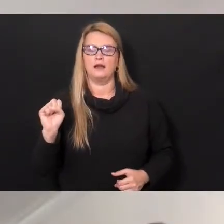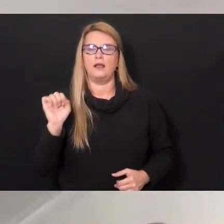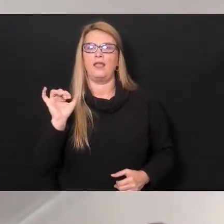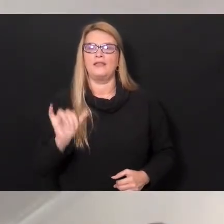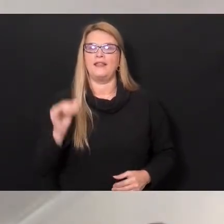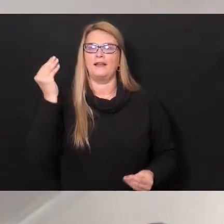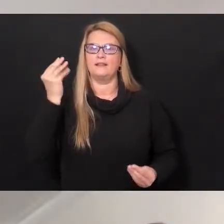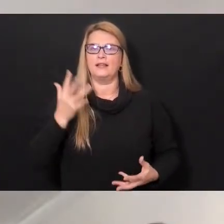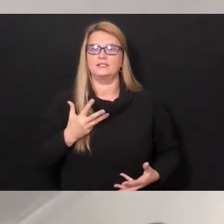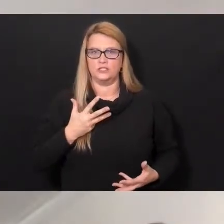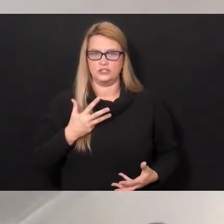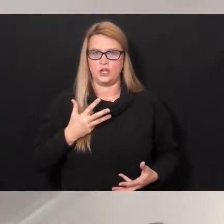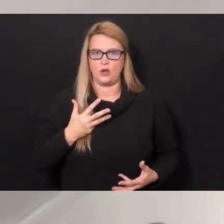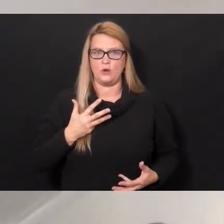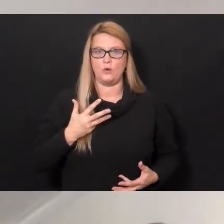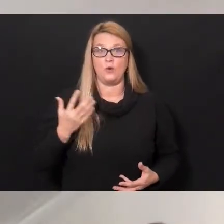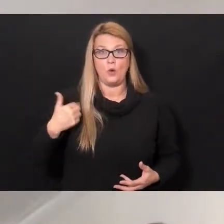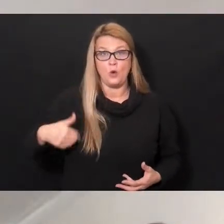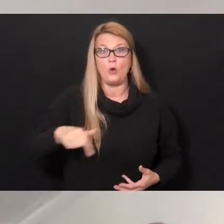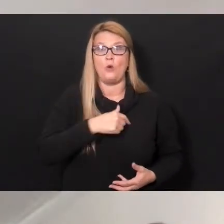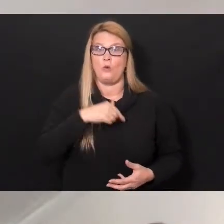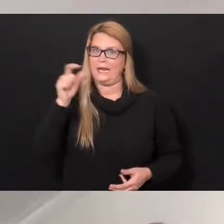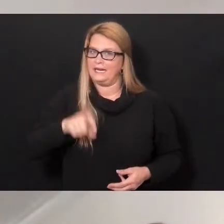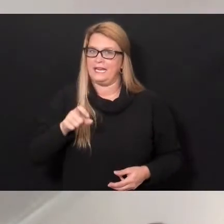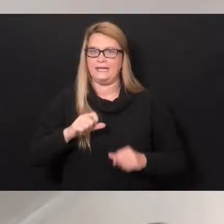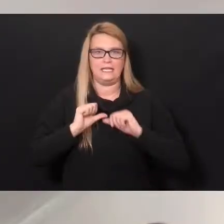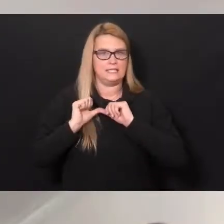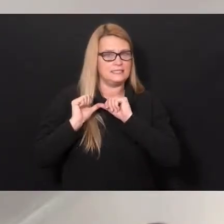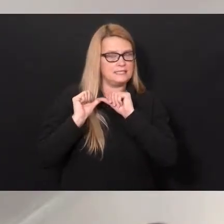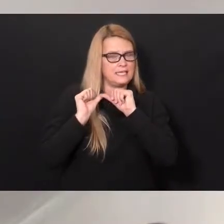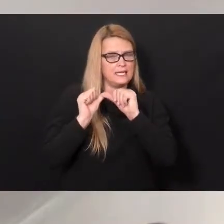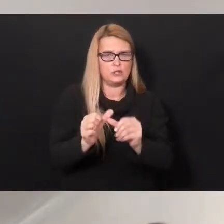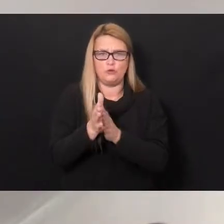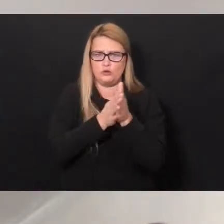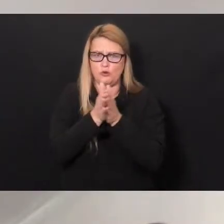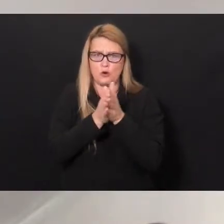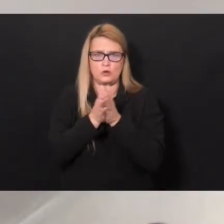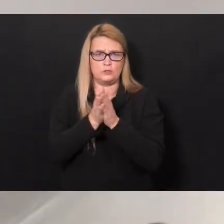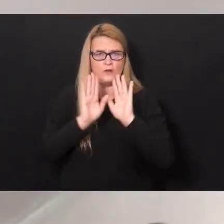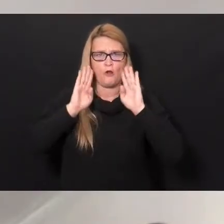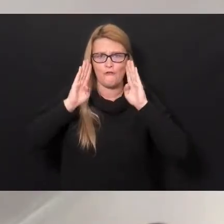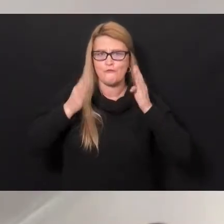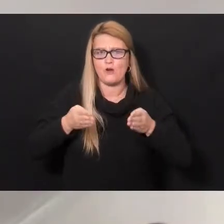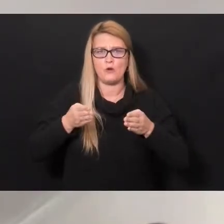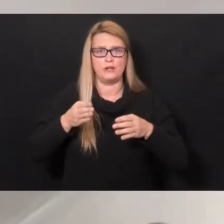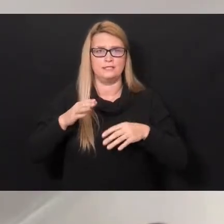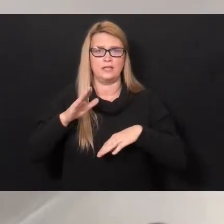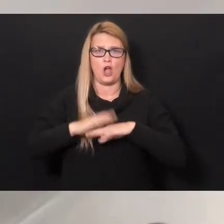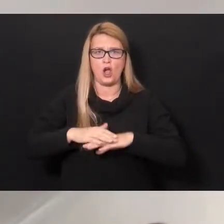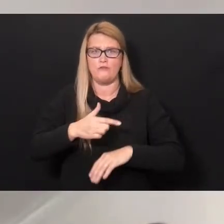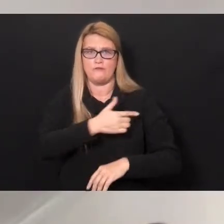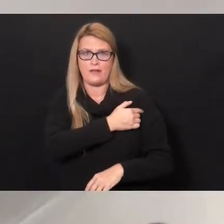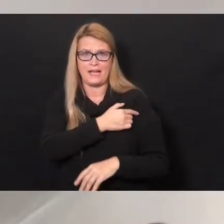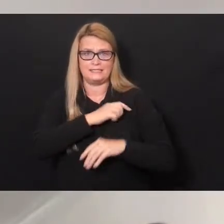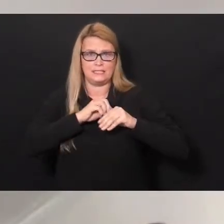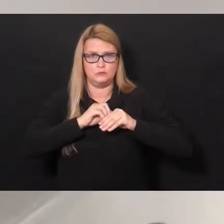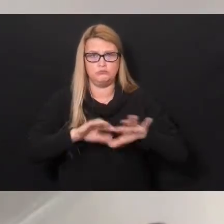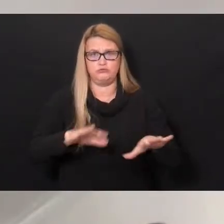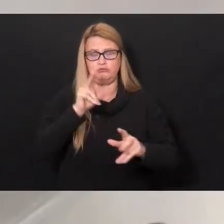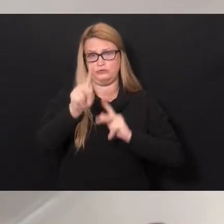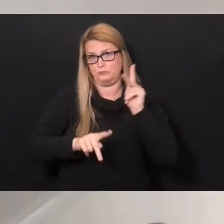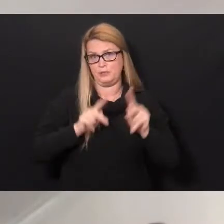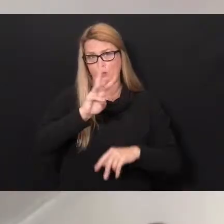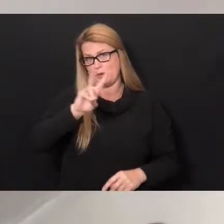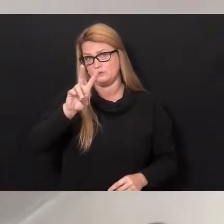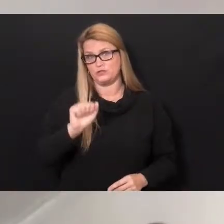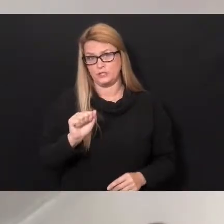the clock is ticking for us to continue to very aggressively push vaccines forward in West Virginia,